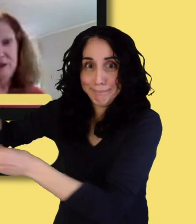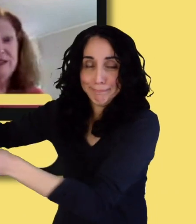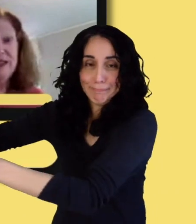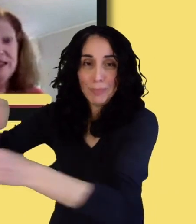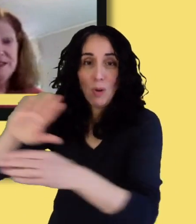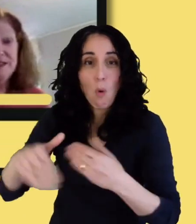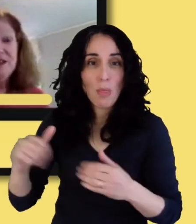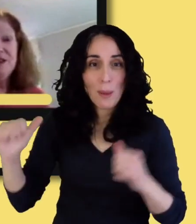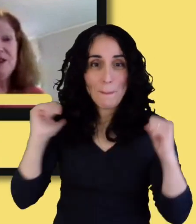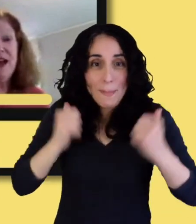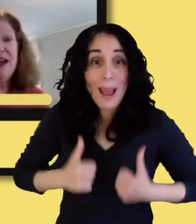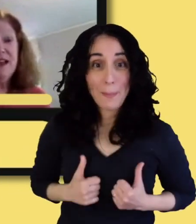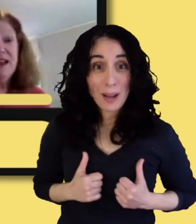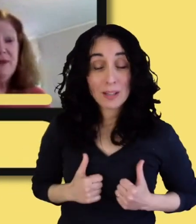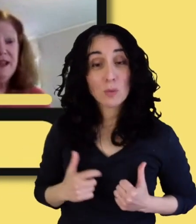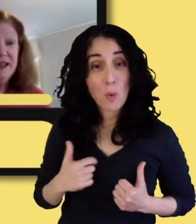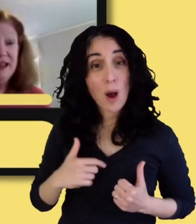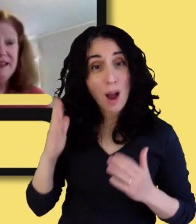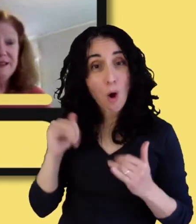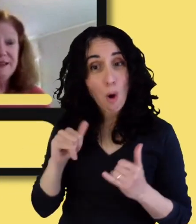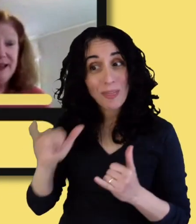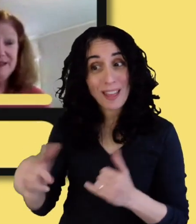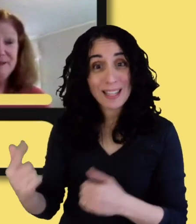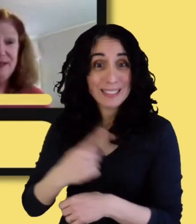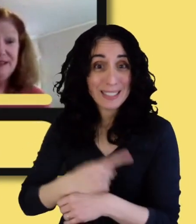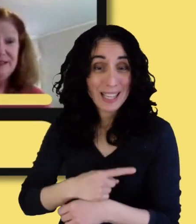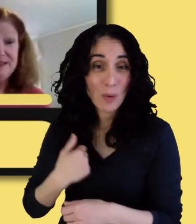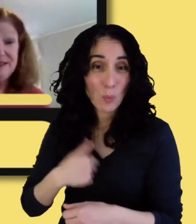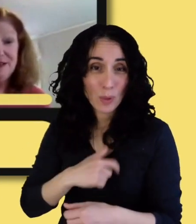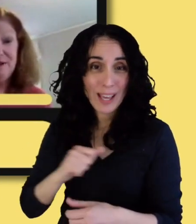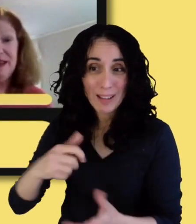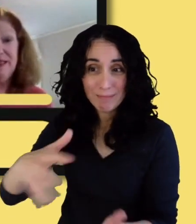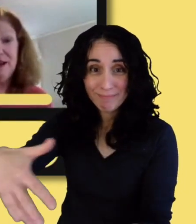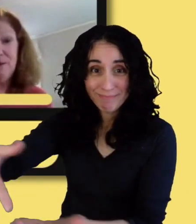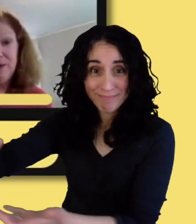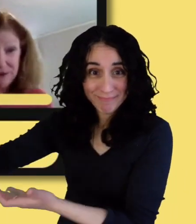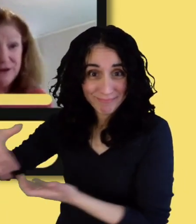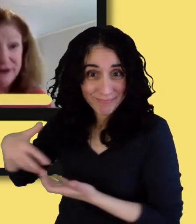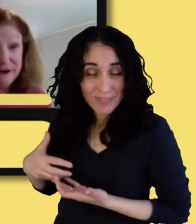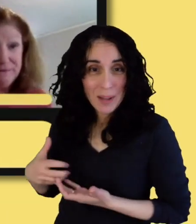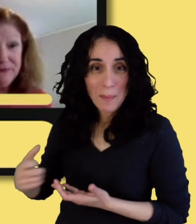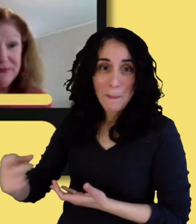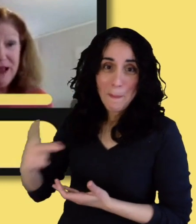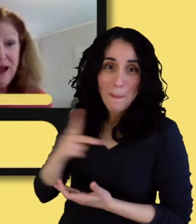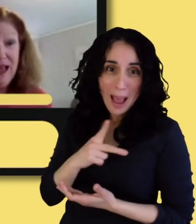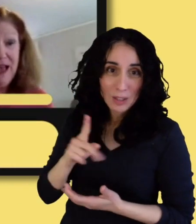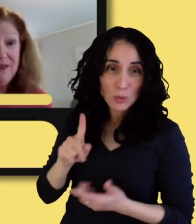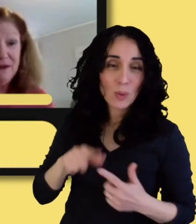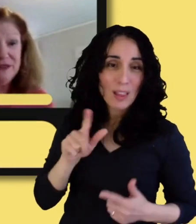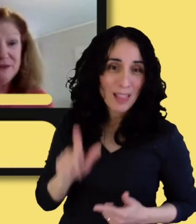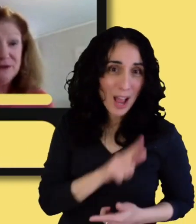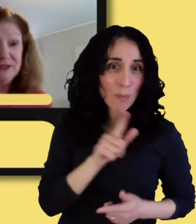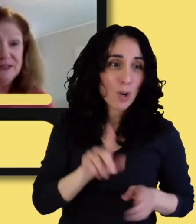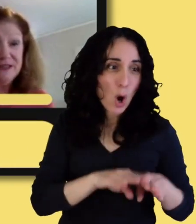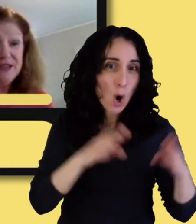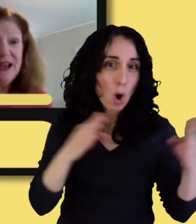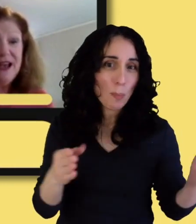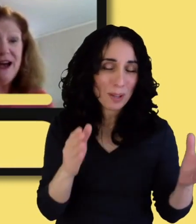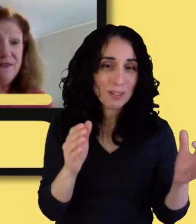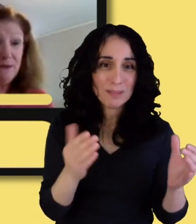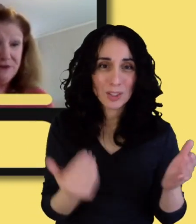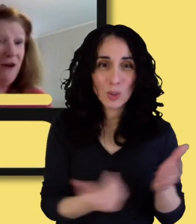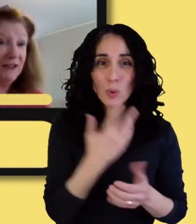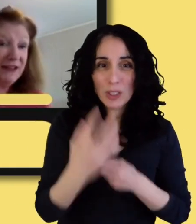opportunity to return things so that we can get things back into place so that we can then open the new year, having our